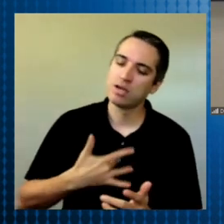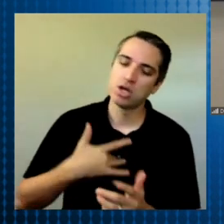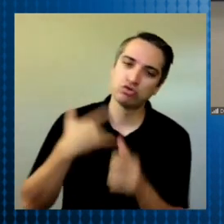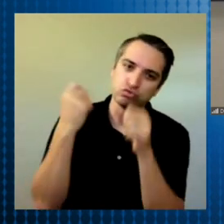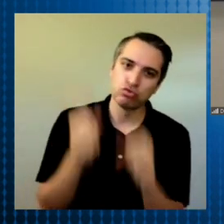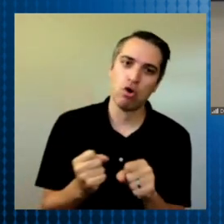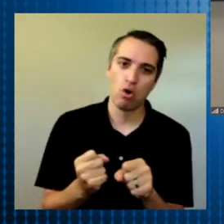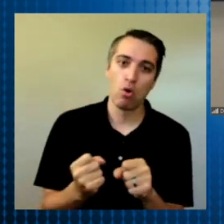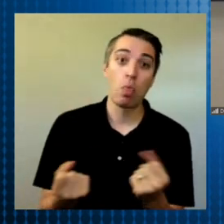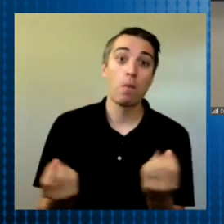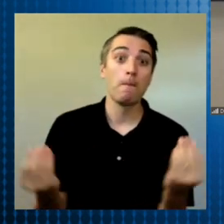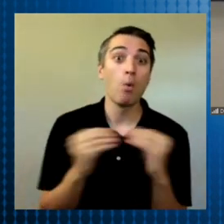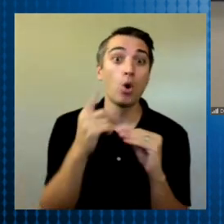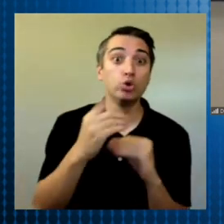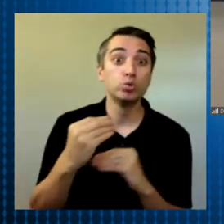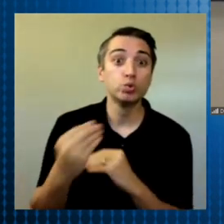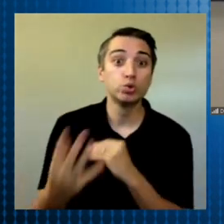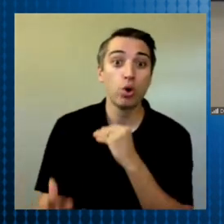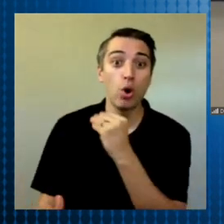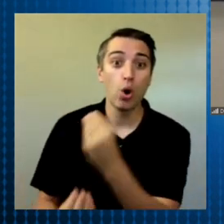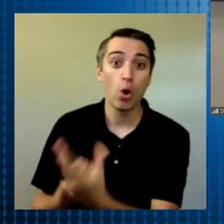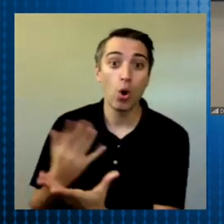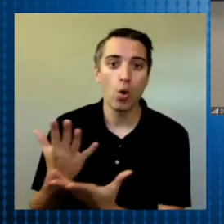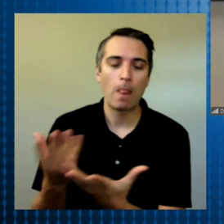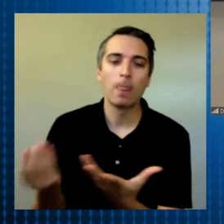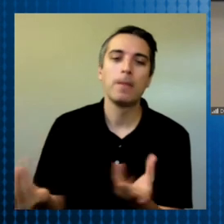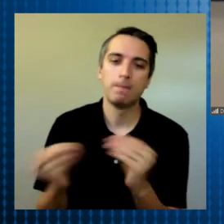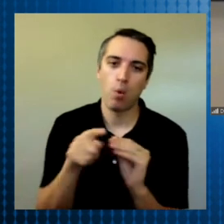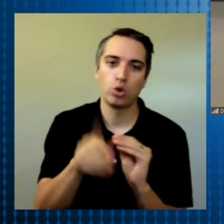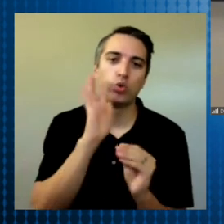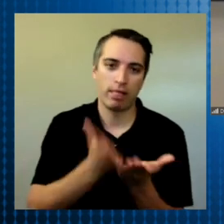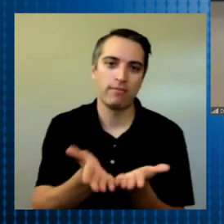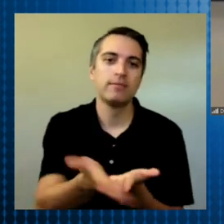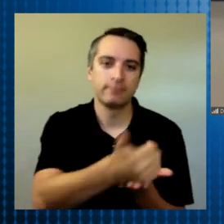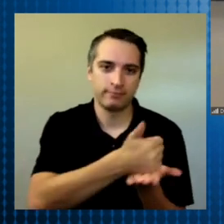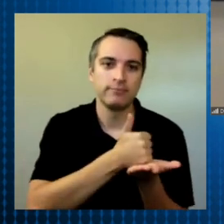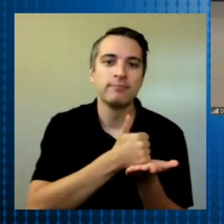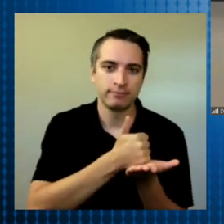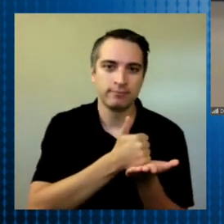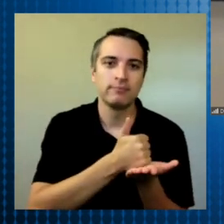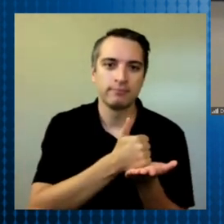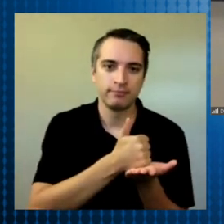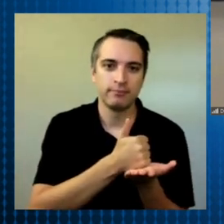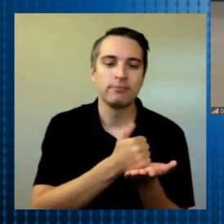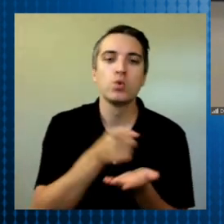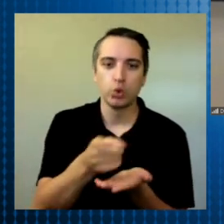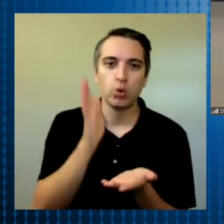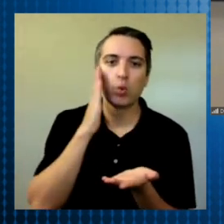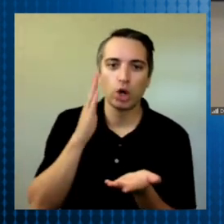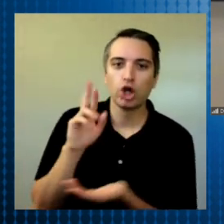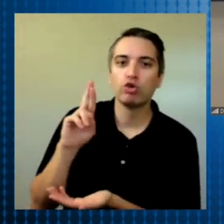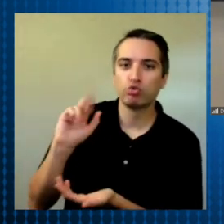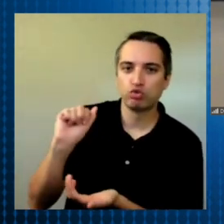you sow, the more you will harvest. You will reap what you sow. There's no way in